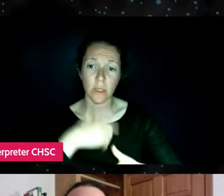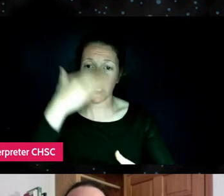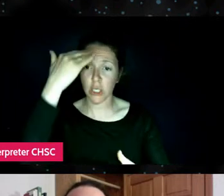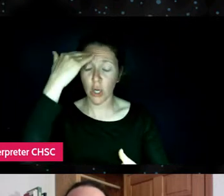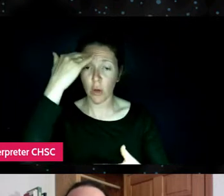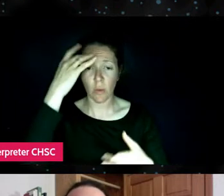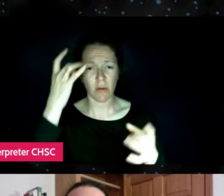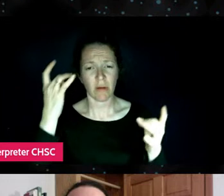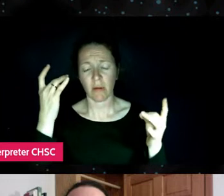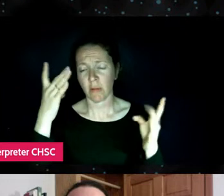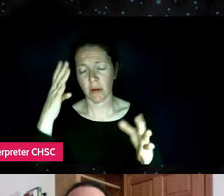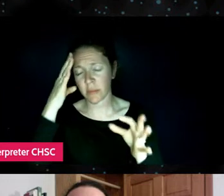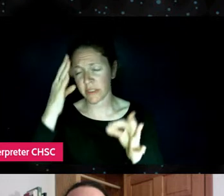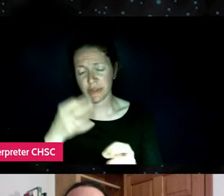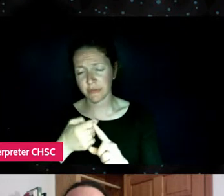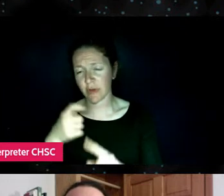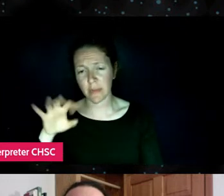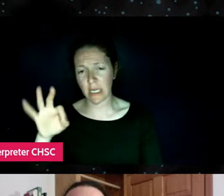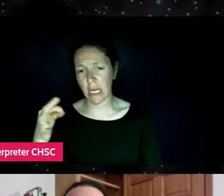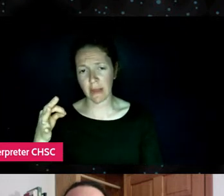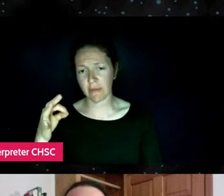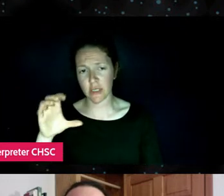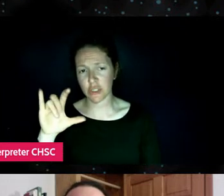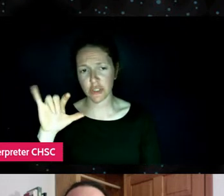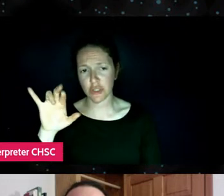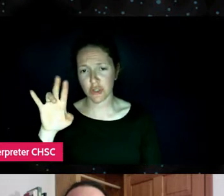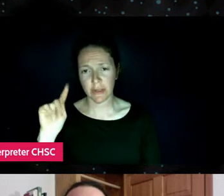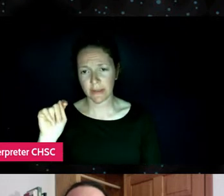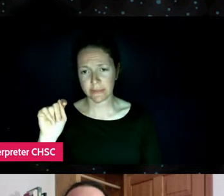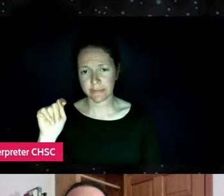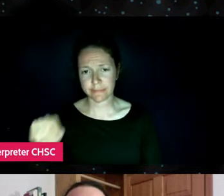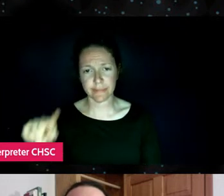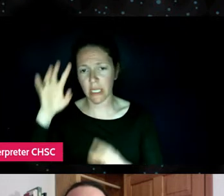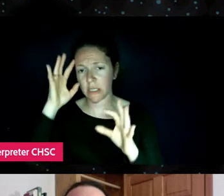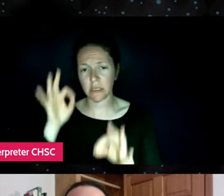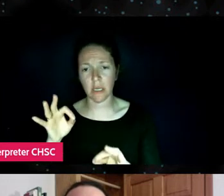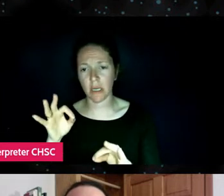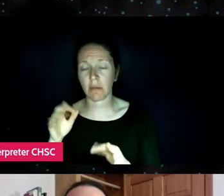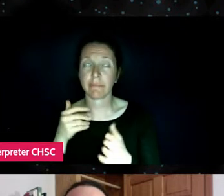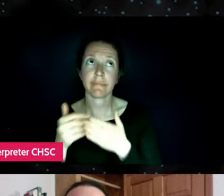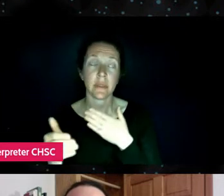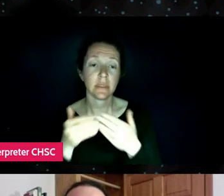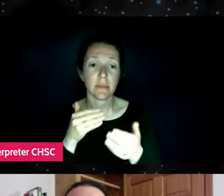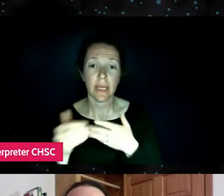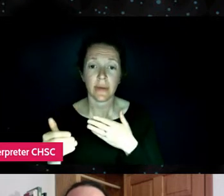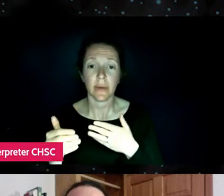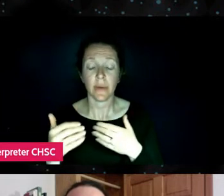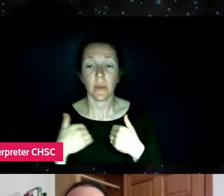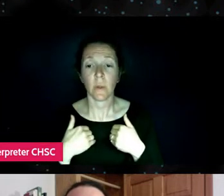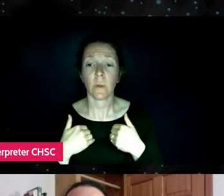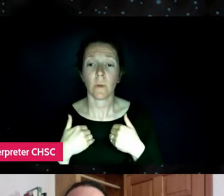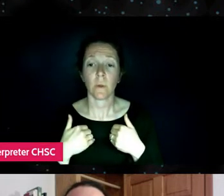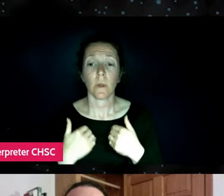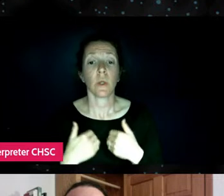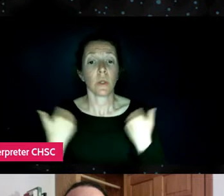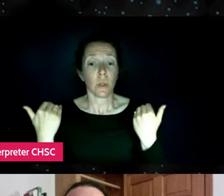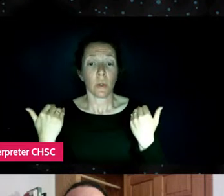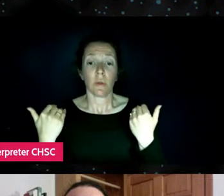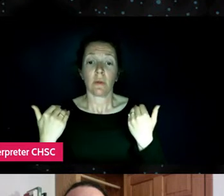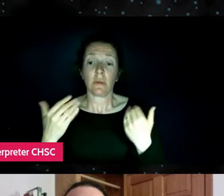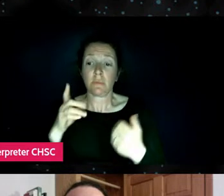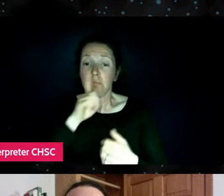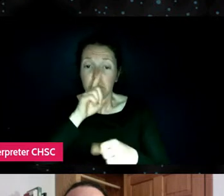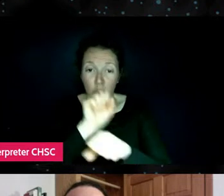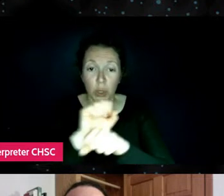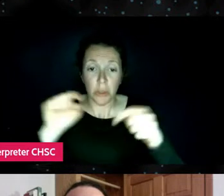decision out of the Ninth Circuit that said, despite the fact that youth are injured, the